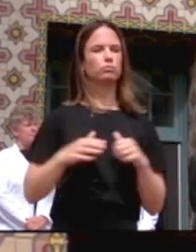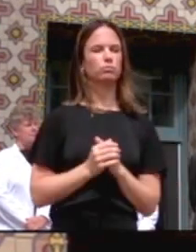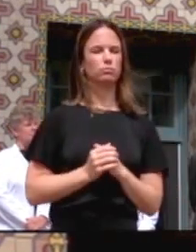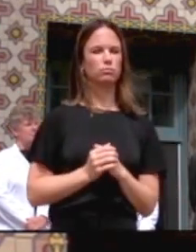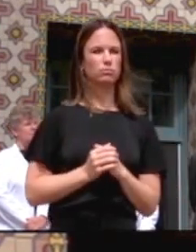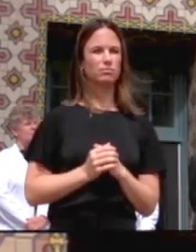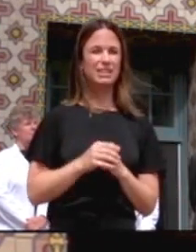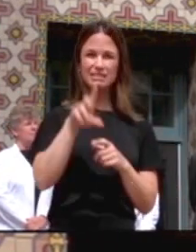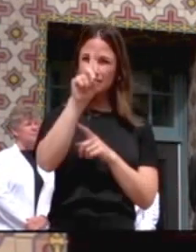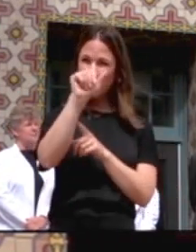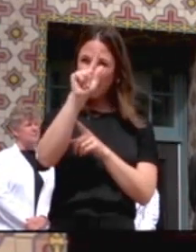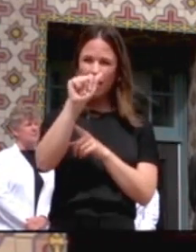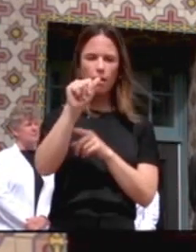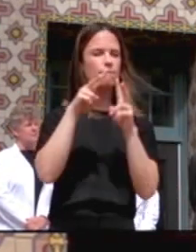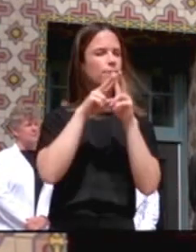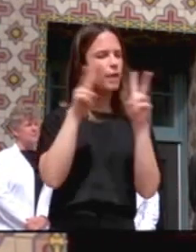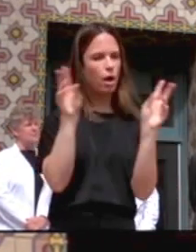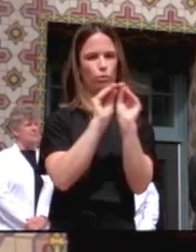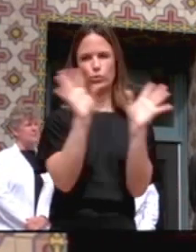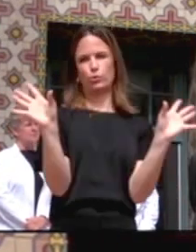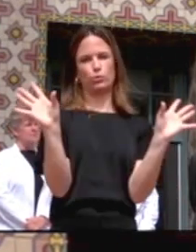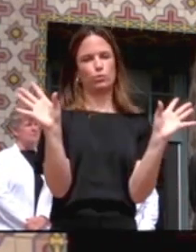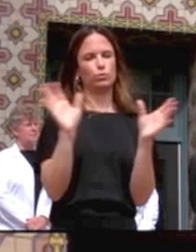The data is very clear.